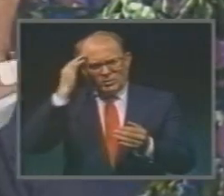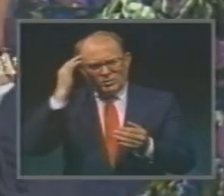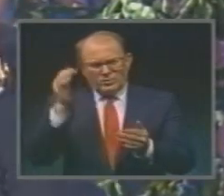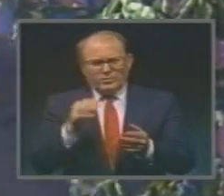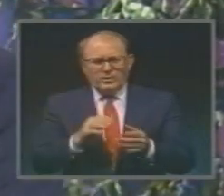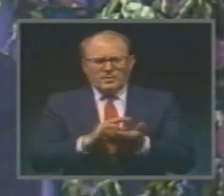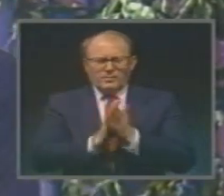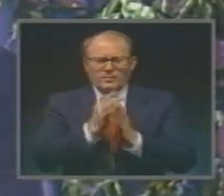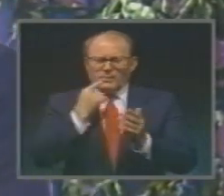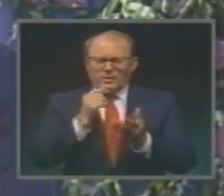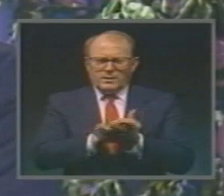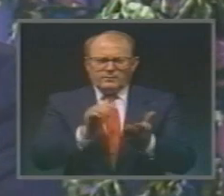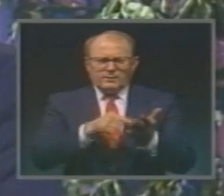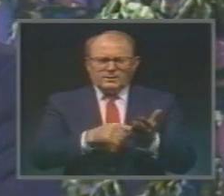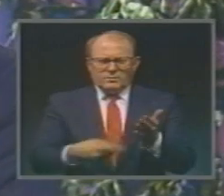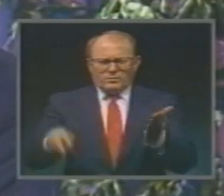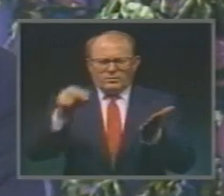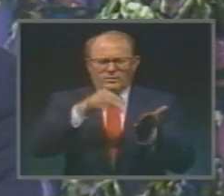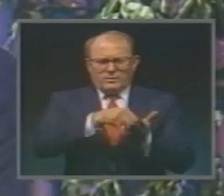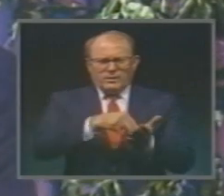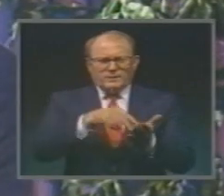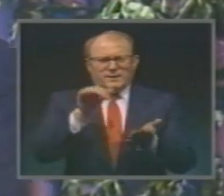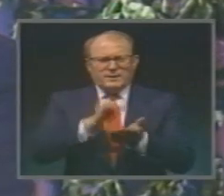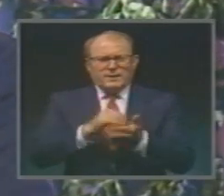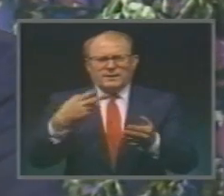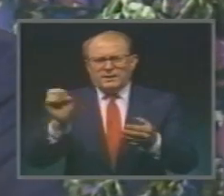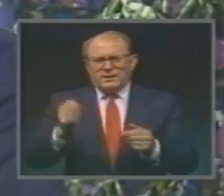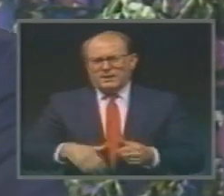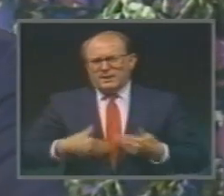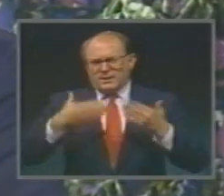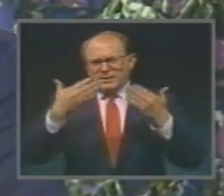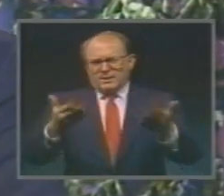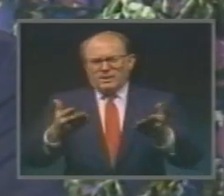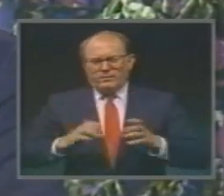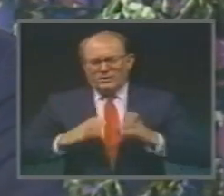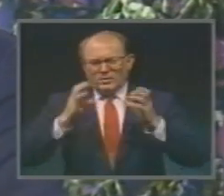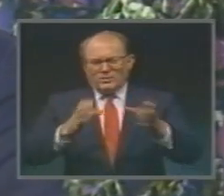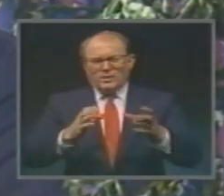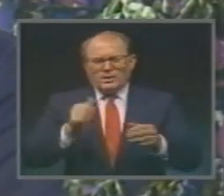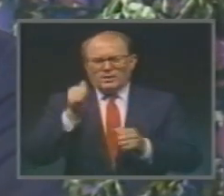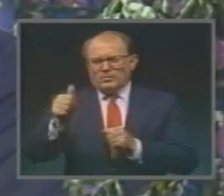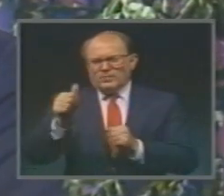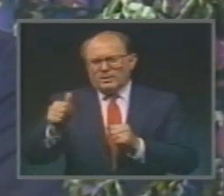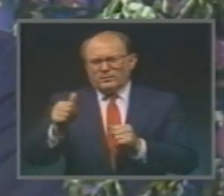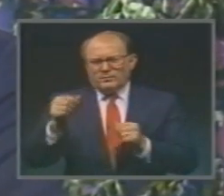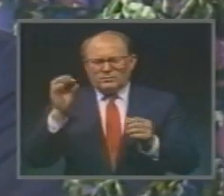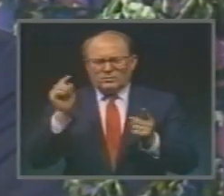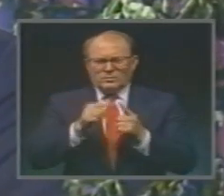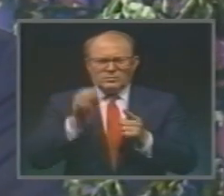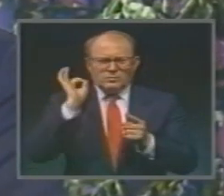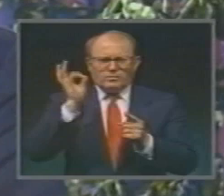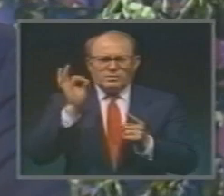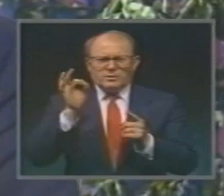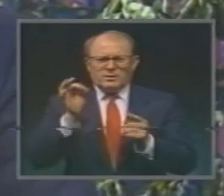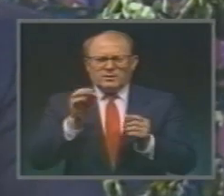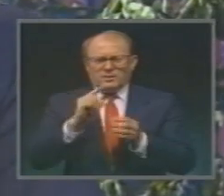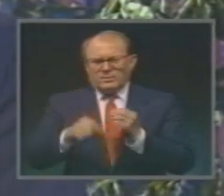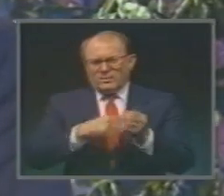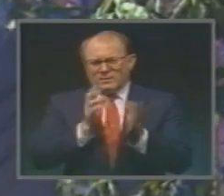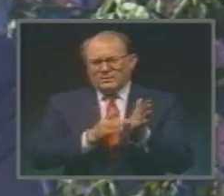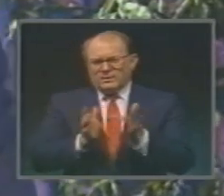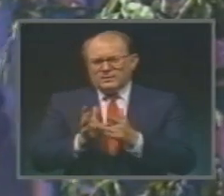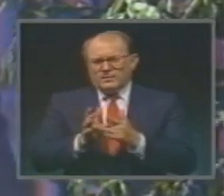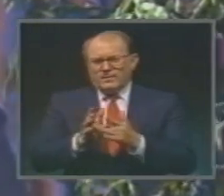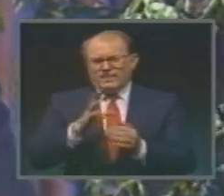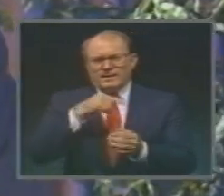he unreservedly committed the rest of his life to preaching the resurrection of Christ. And he says